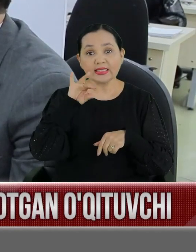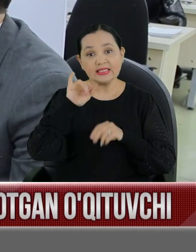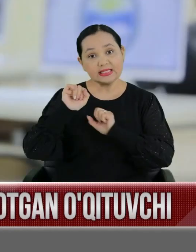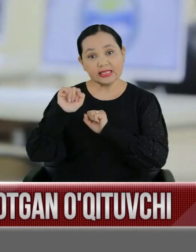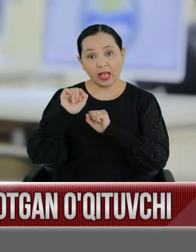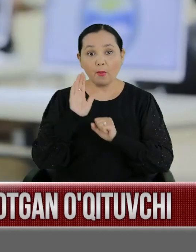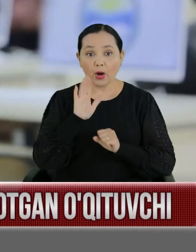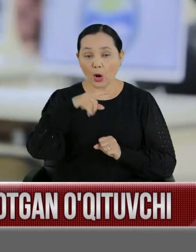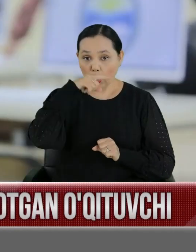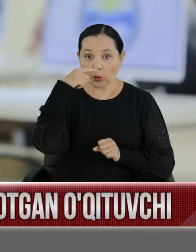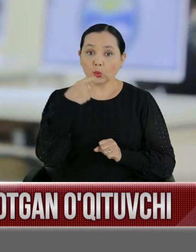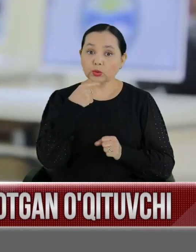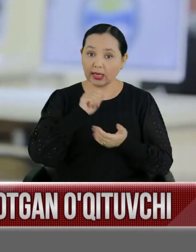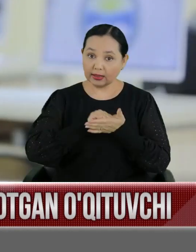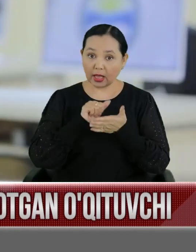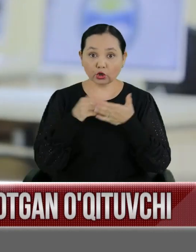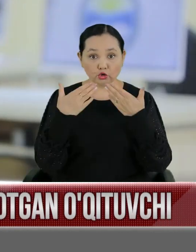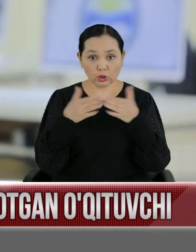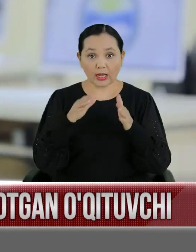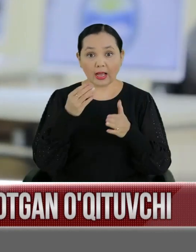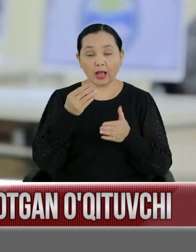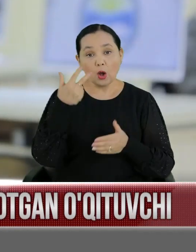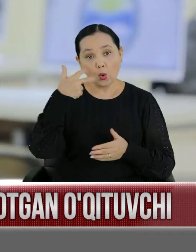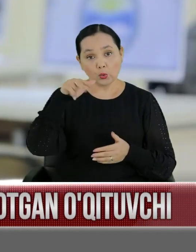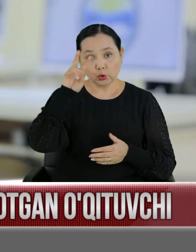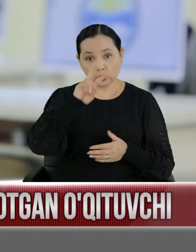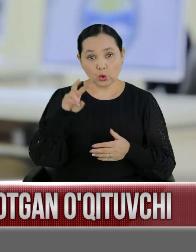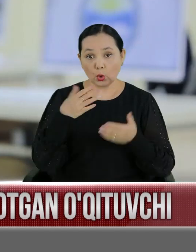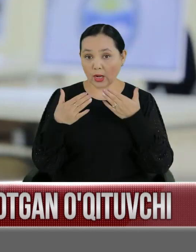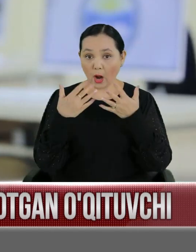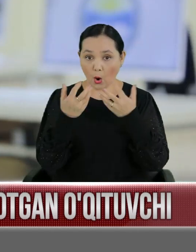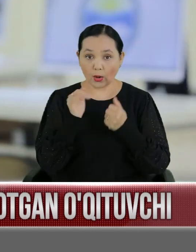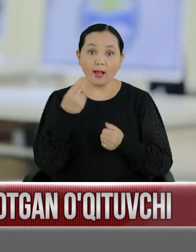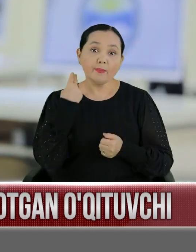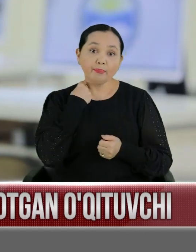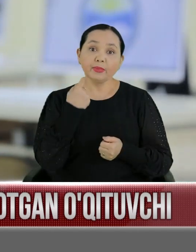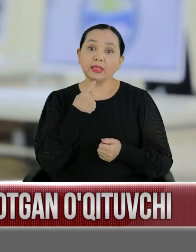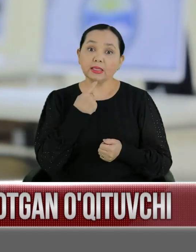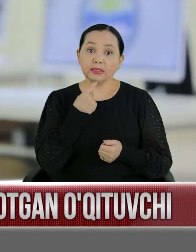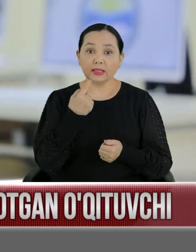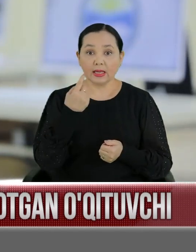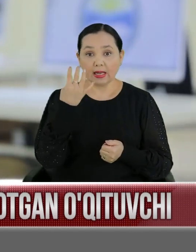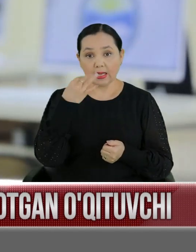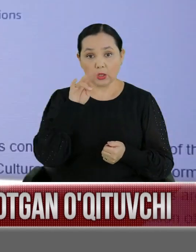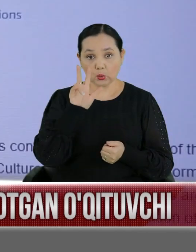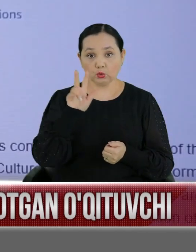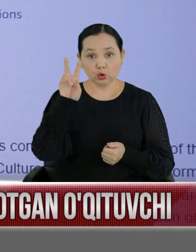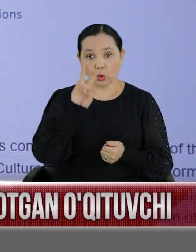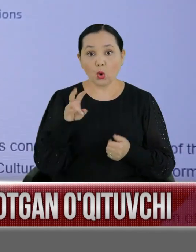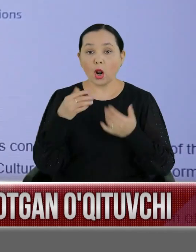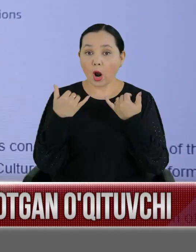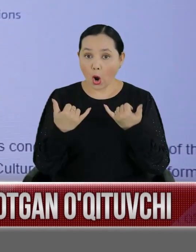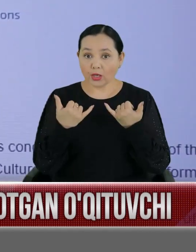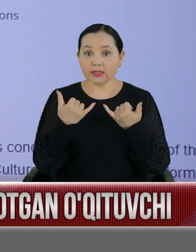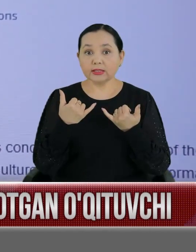himoya qiladi. Rus tilida nashr etilgan narxini $30 deb oladigan bo'lsak, ingliz tilidagi narxi $43 hozirda